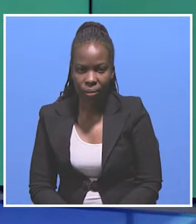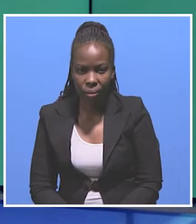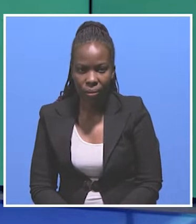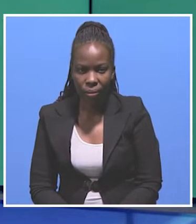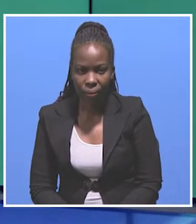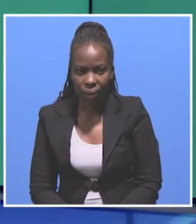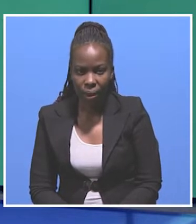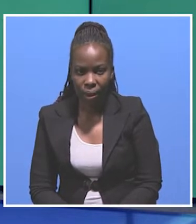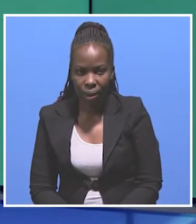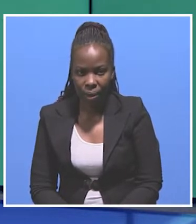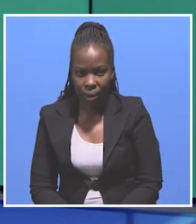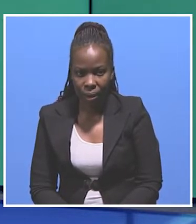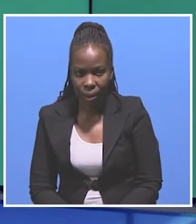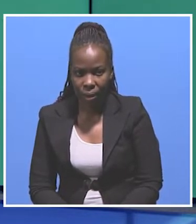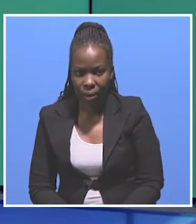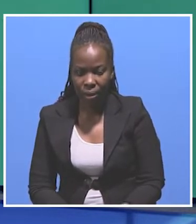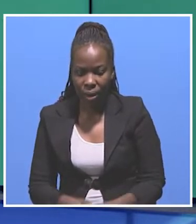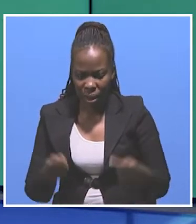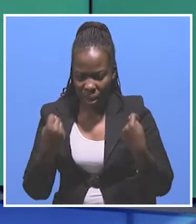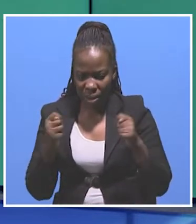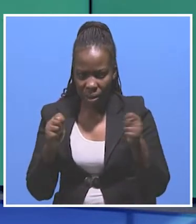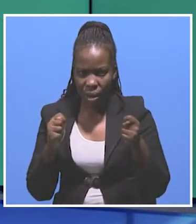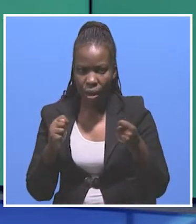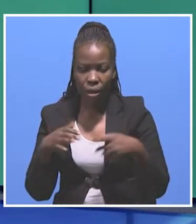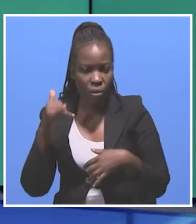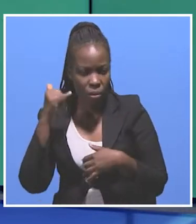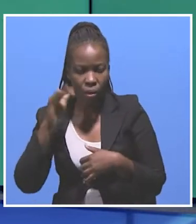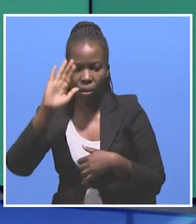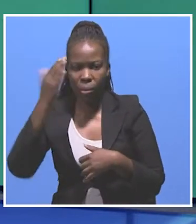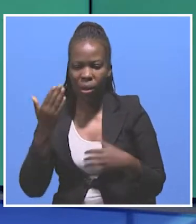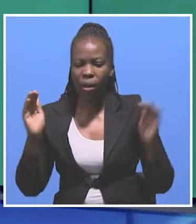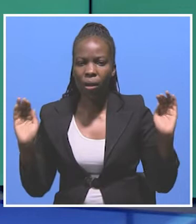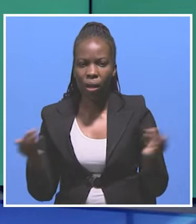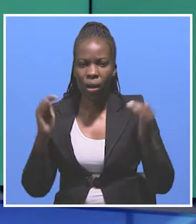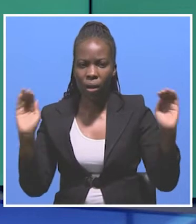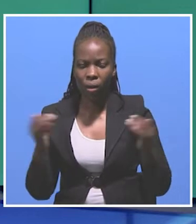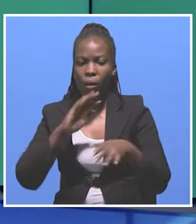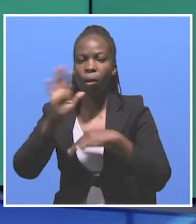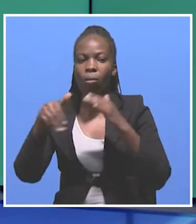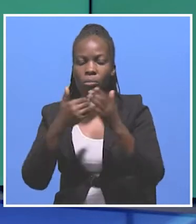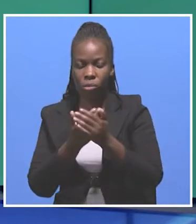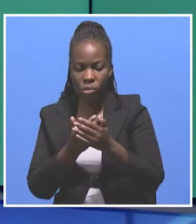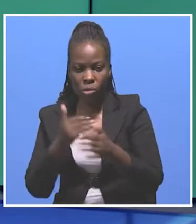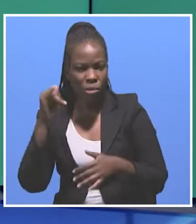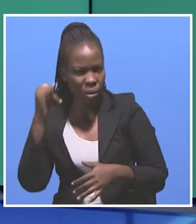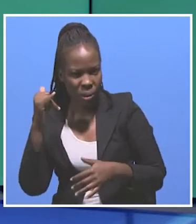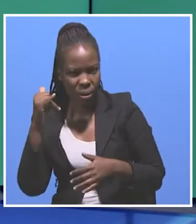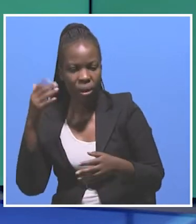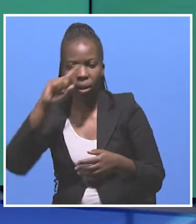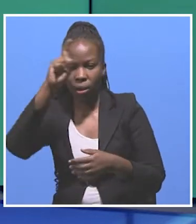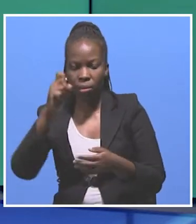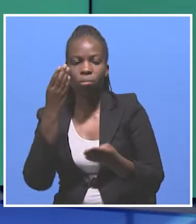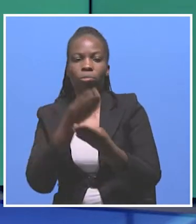Uh-oh, we seem to have lost you. Please just try to call us back, and we encourage all our viewers to call us for your questions or contributions